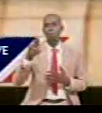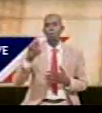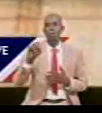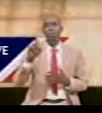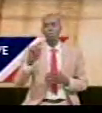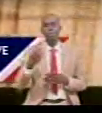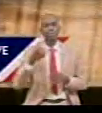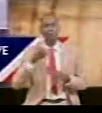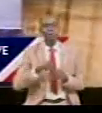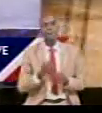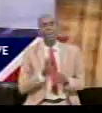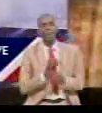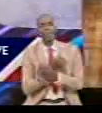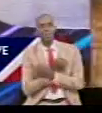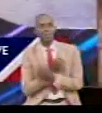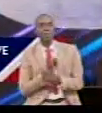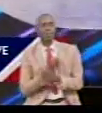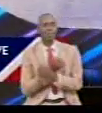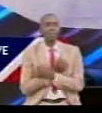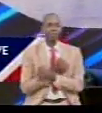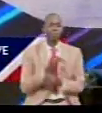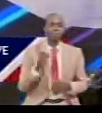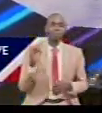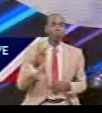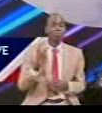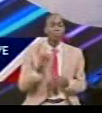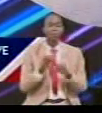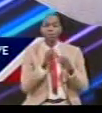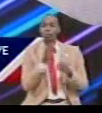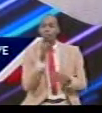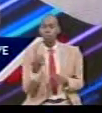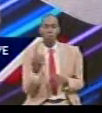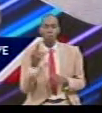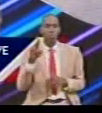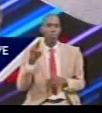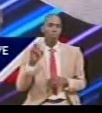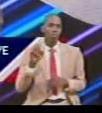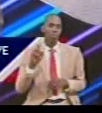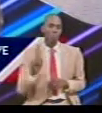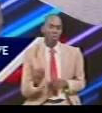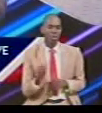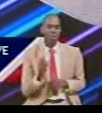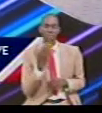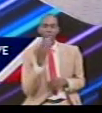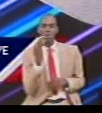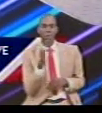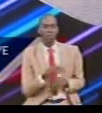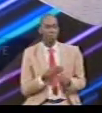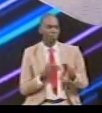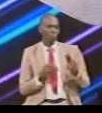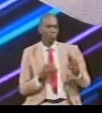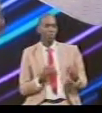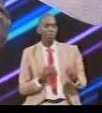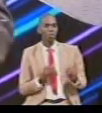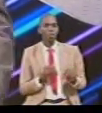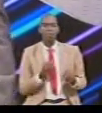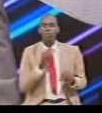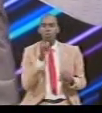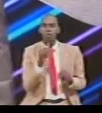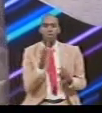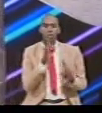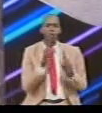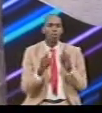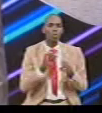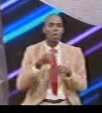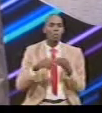I love. It's not talking about lust, evil. It's not talking about what